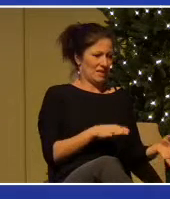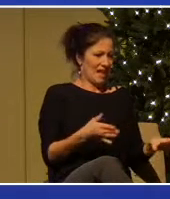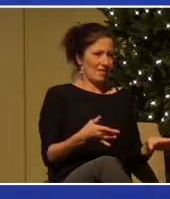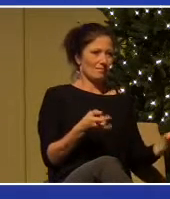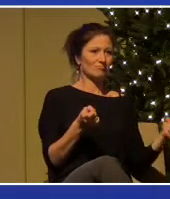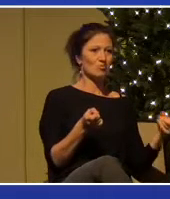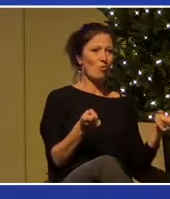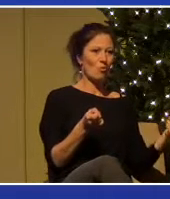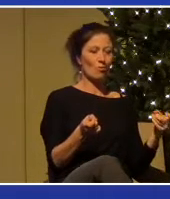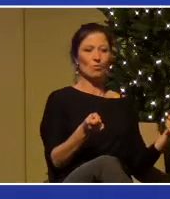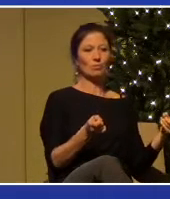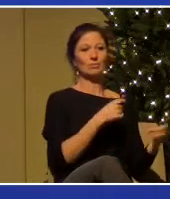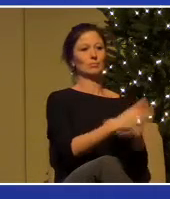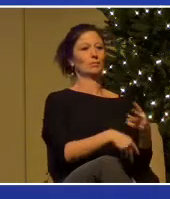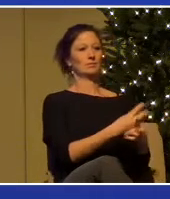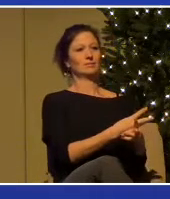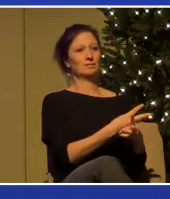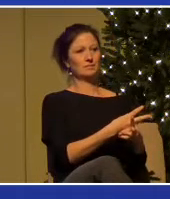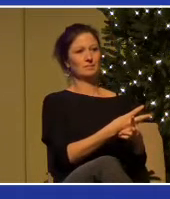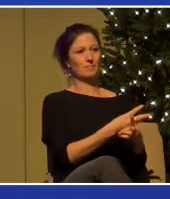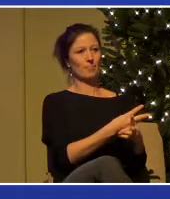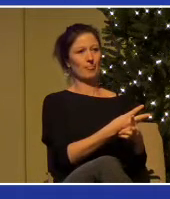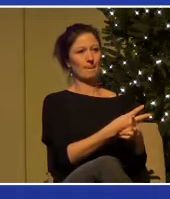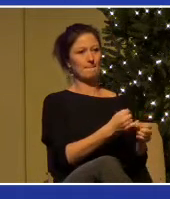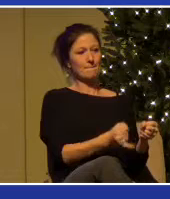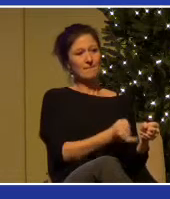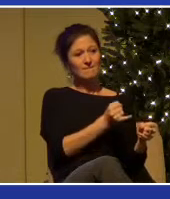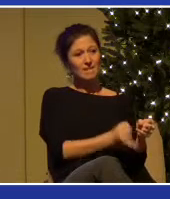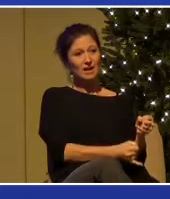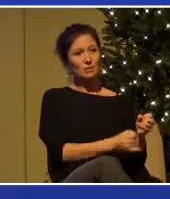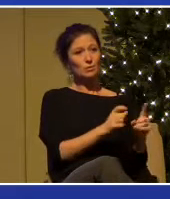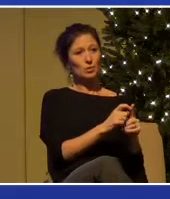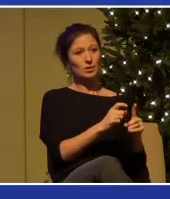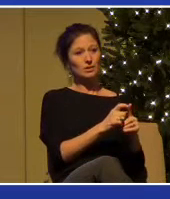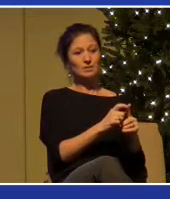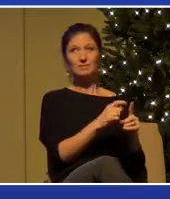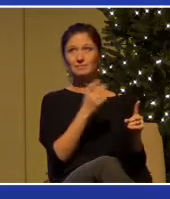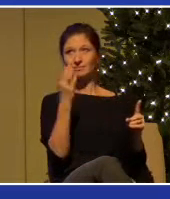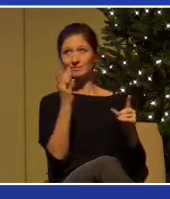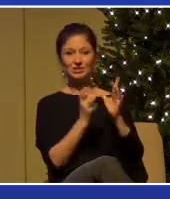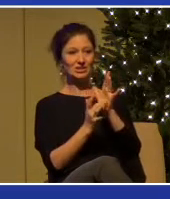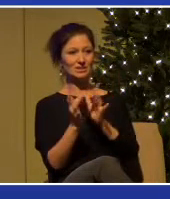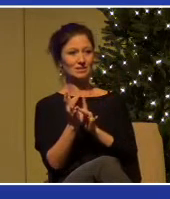world and has had the final word without Jesus.